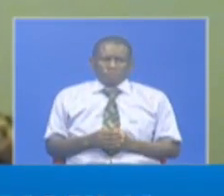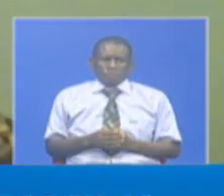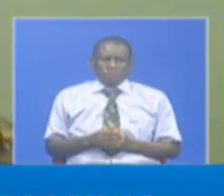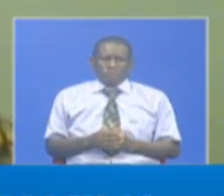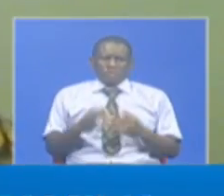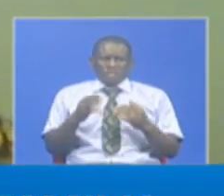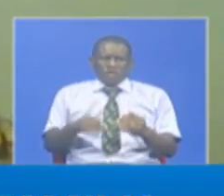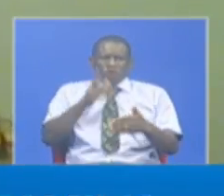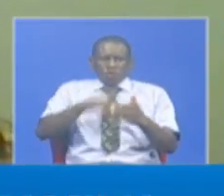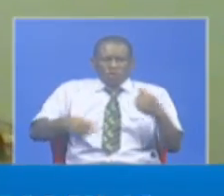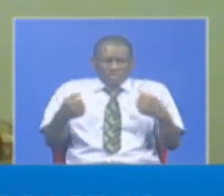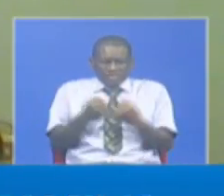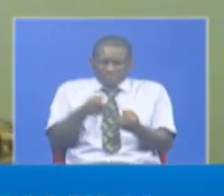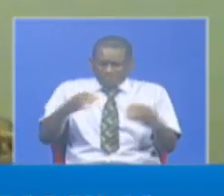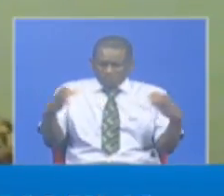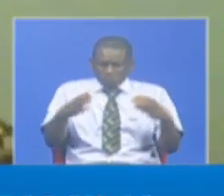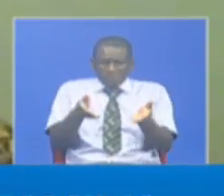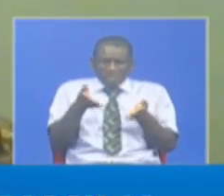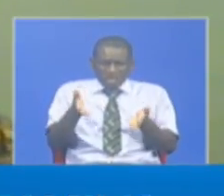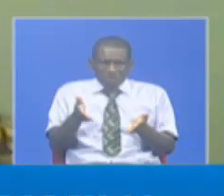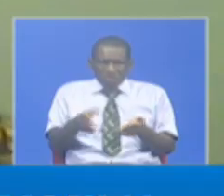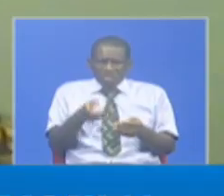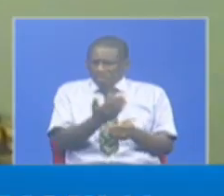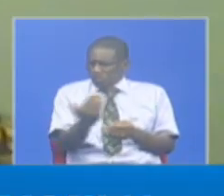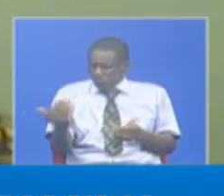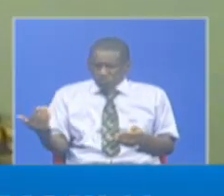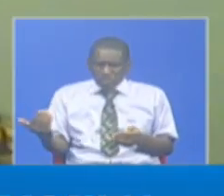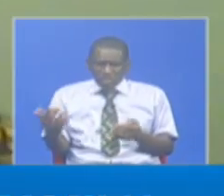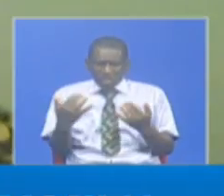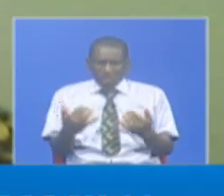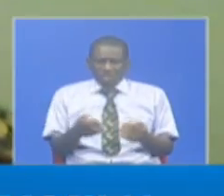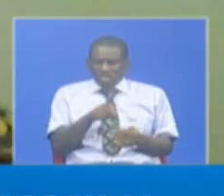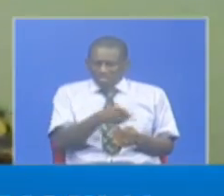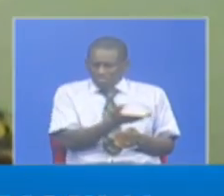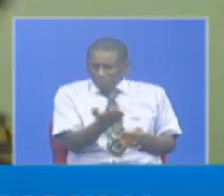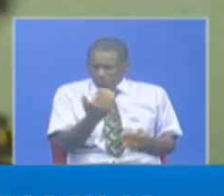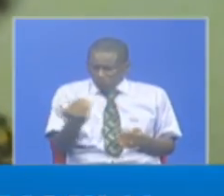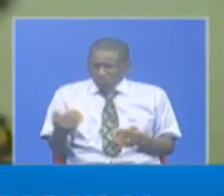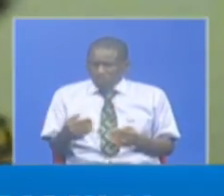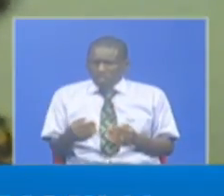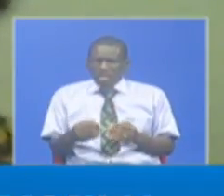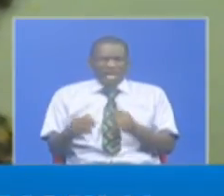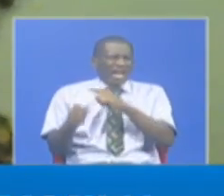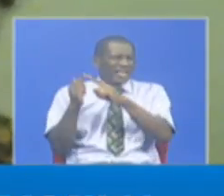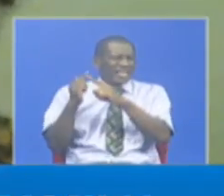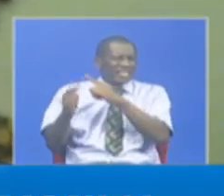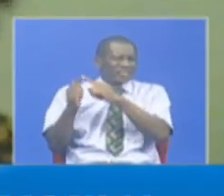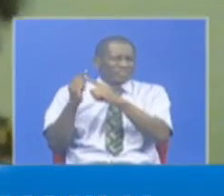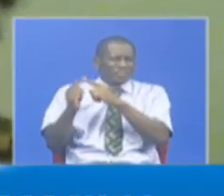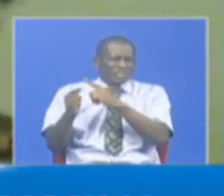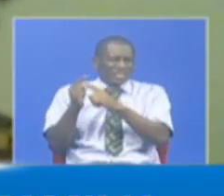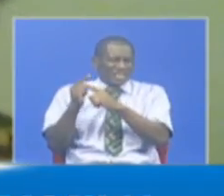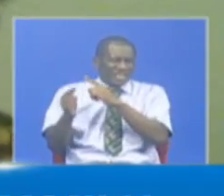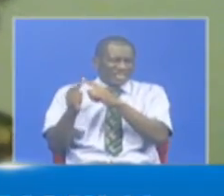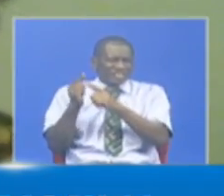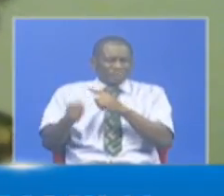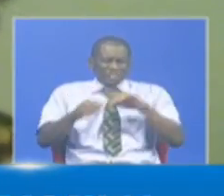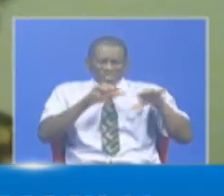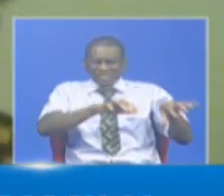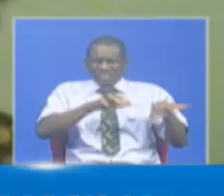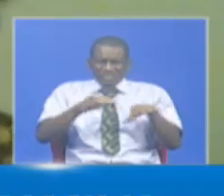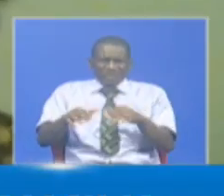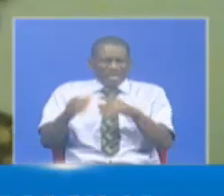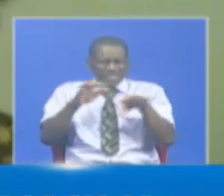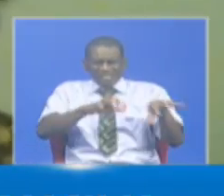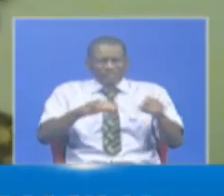What is happening in these communities right now is that these children are experiencing such suffering based